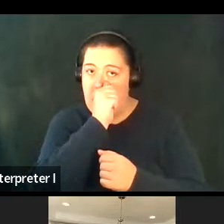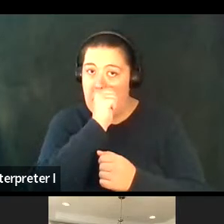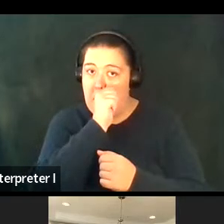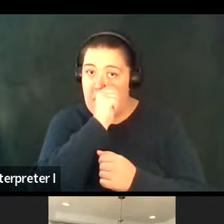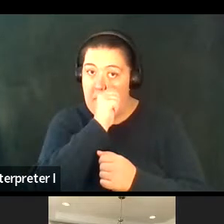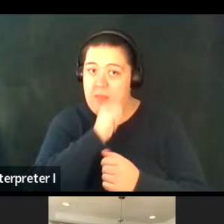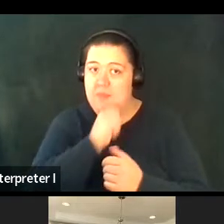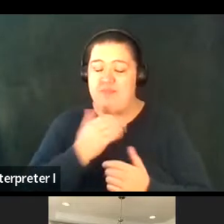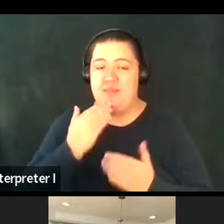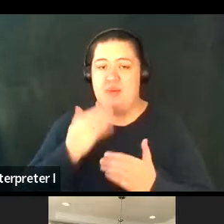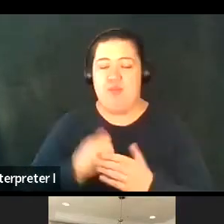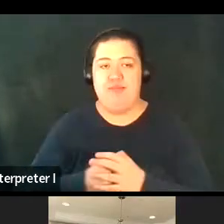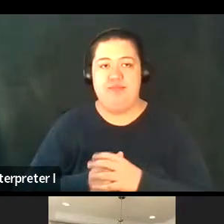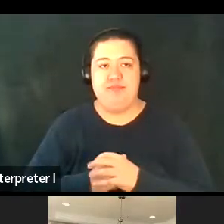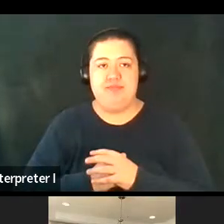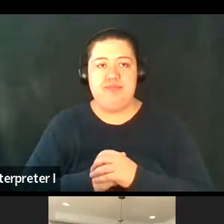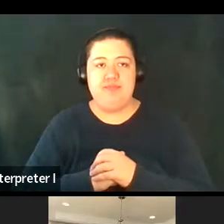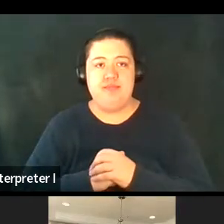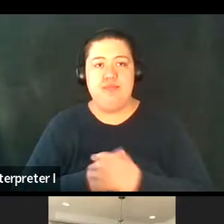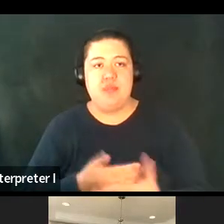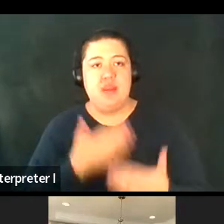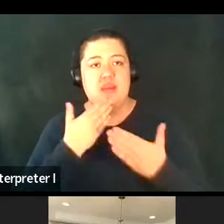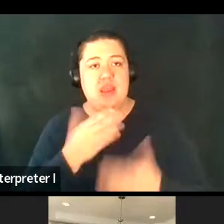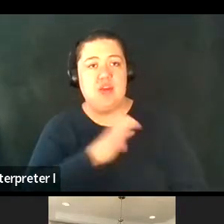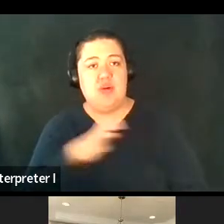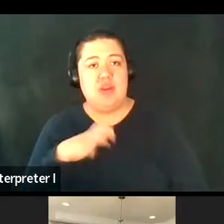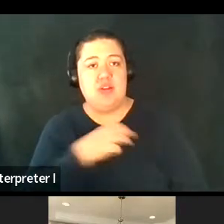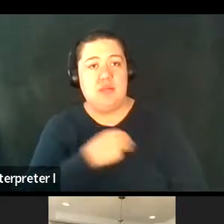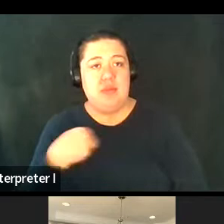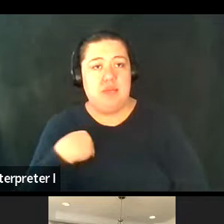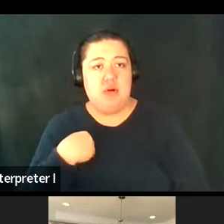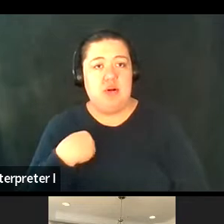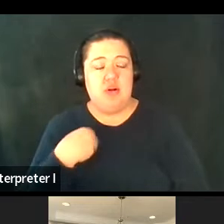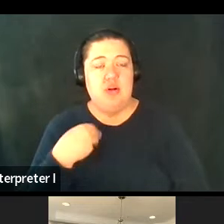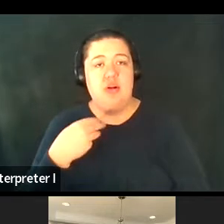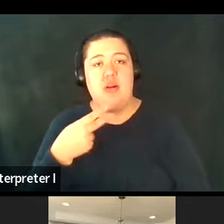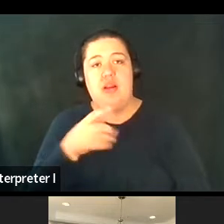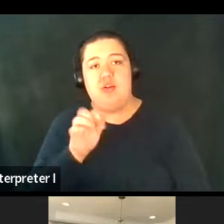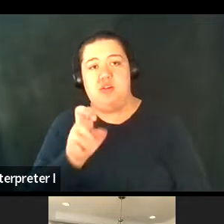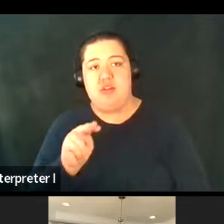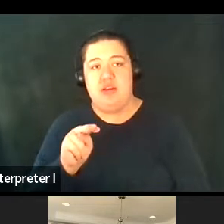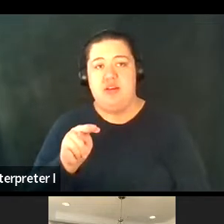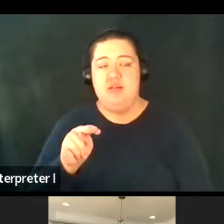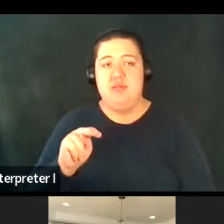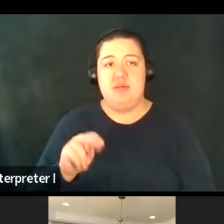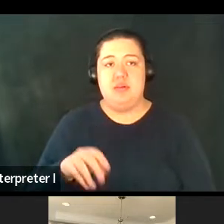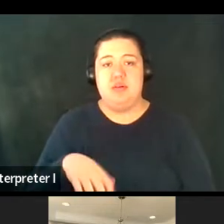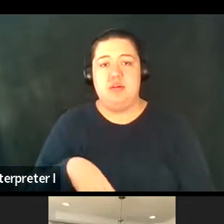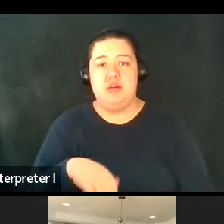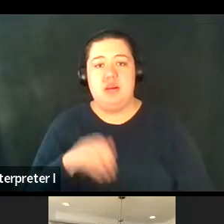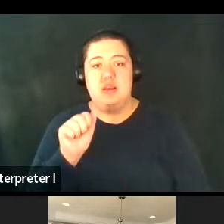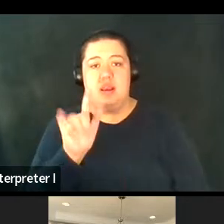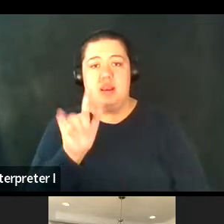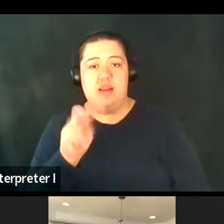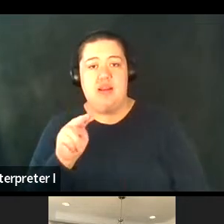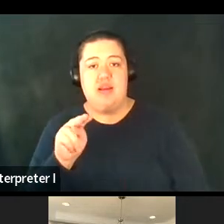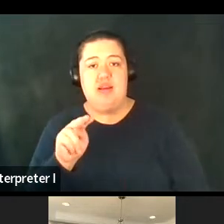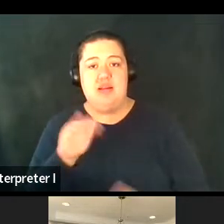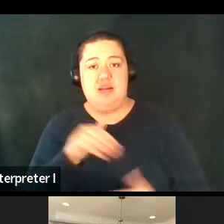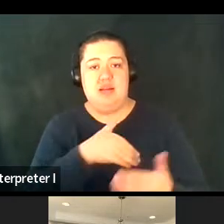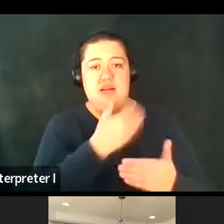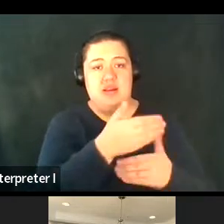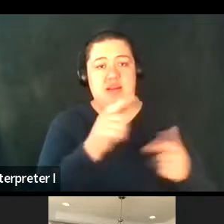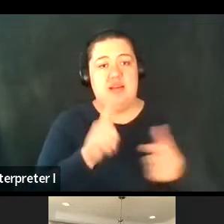Thank you. Thank you, Councilmember Henderson. Councilmember Chairman. Councilmember Allen's next, and then you, Councilmember